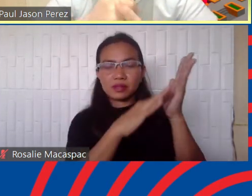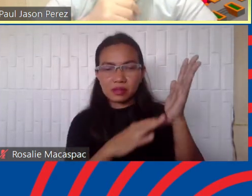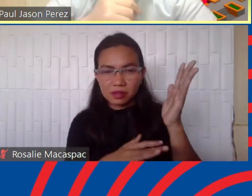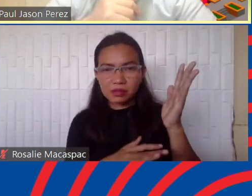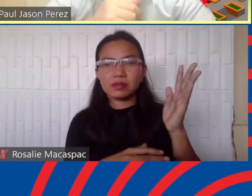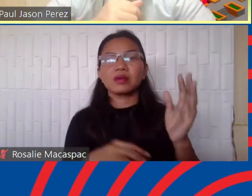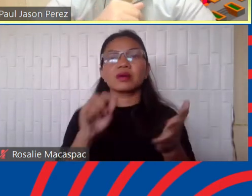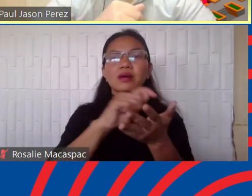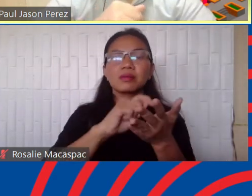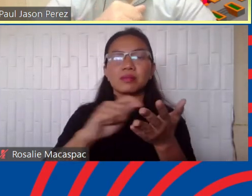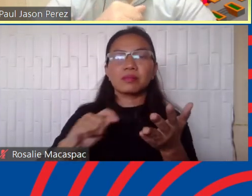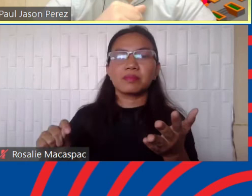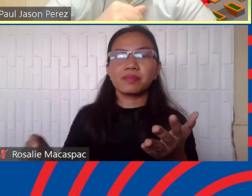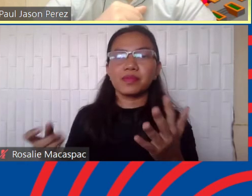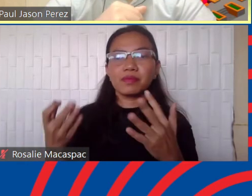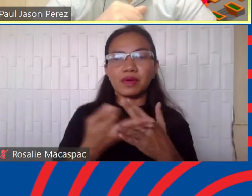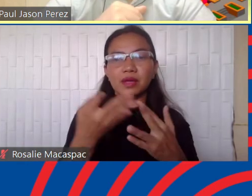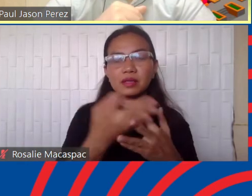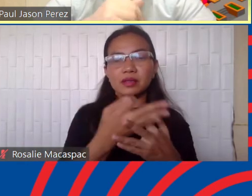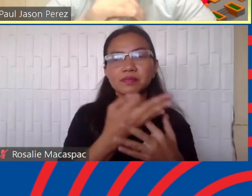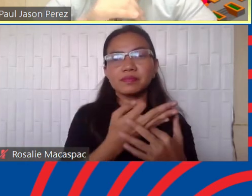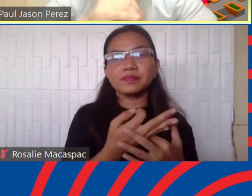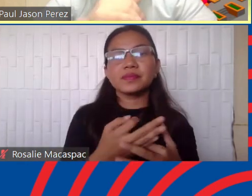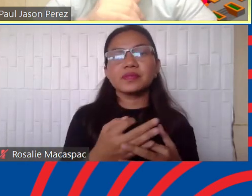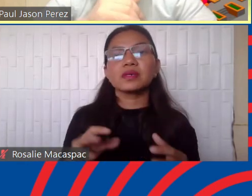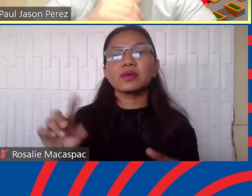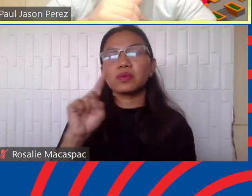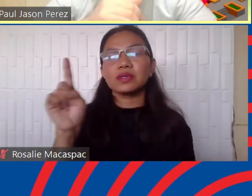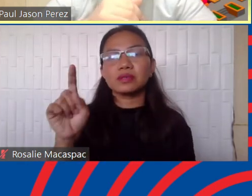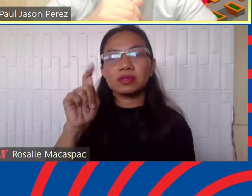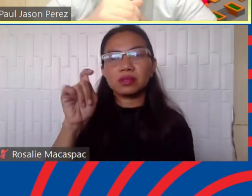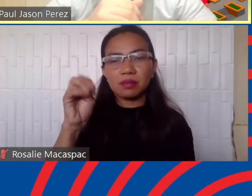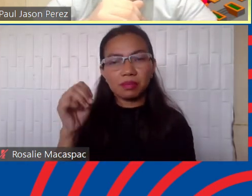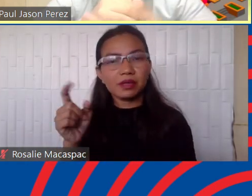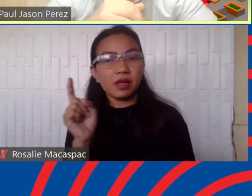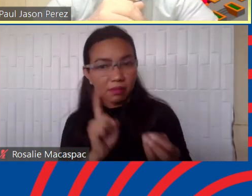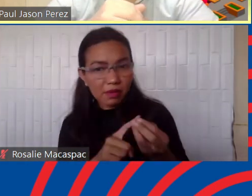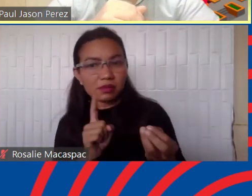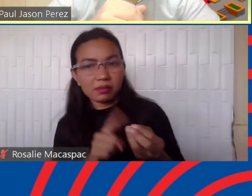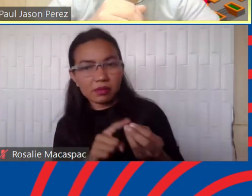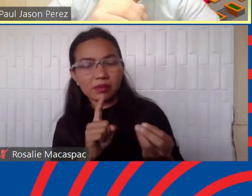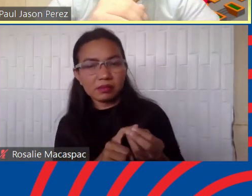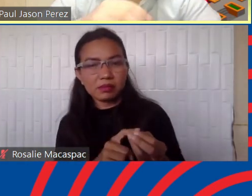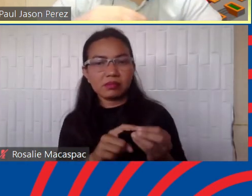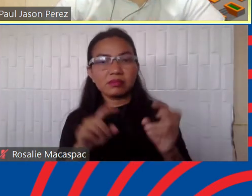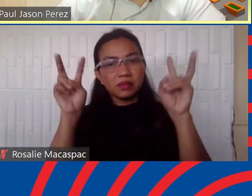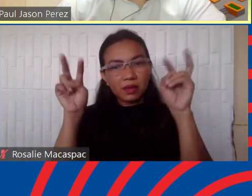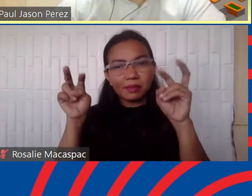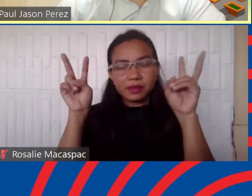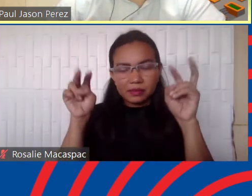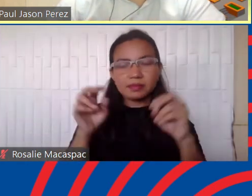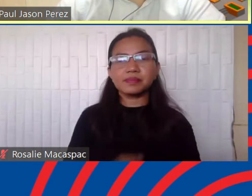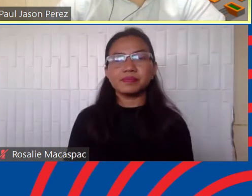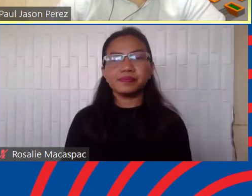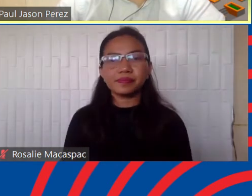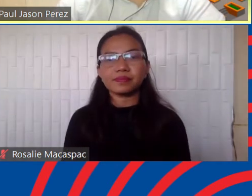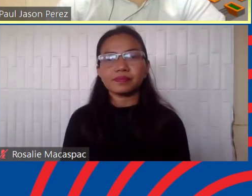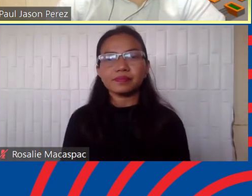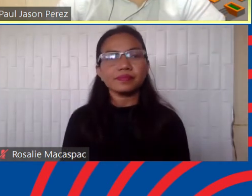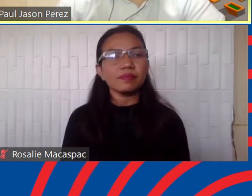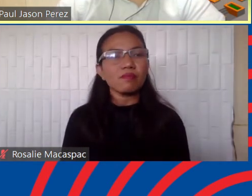template for doing this and that? So there's a lot of things that we can do.